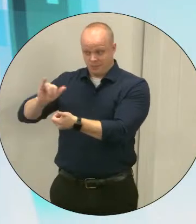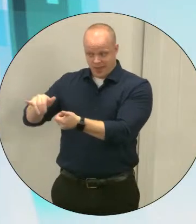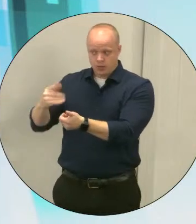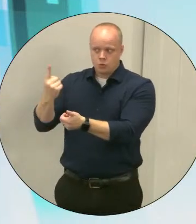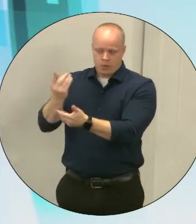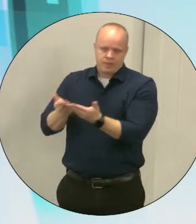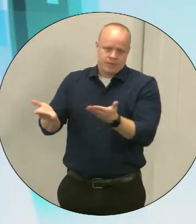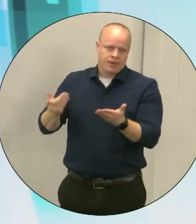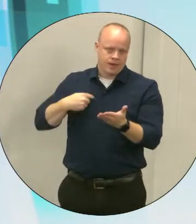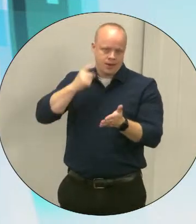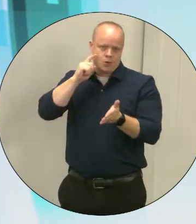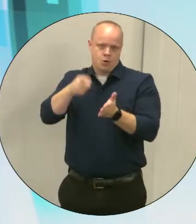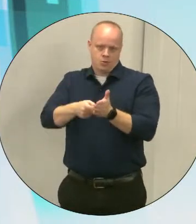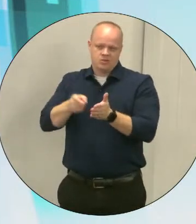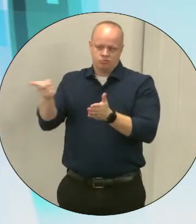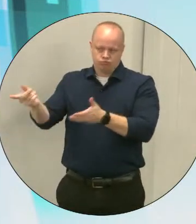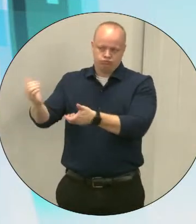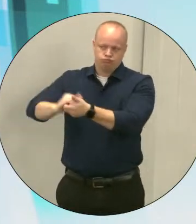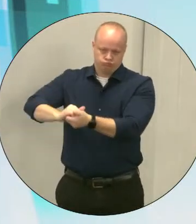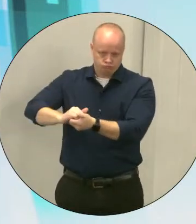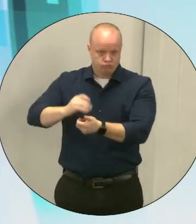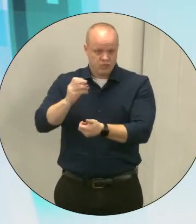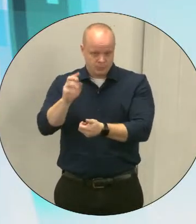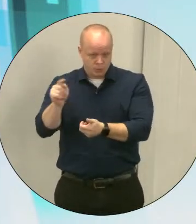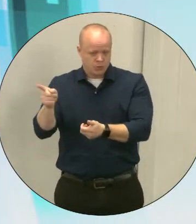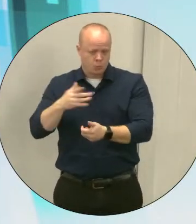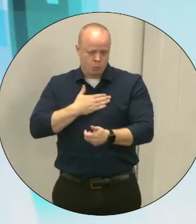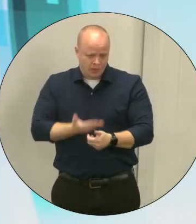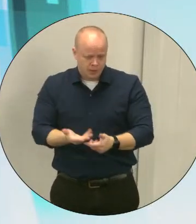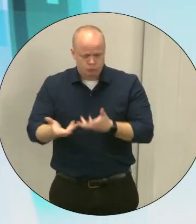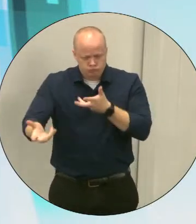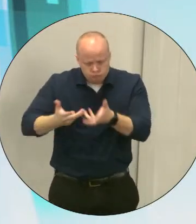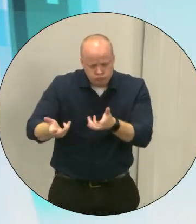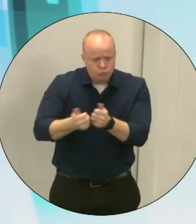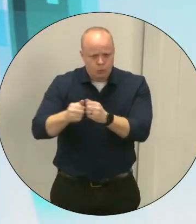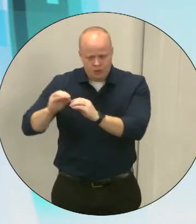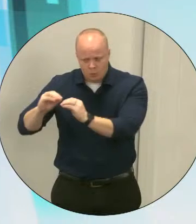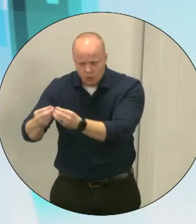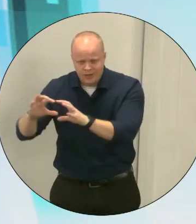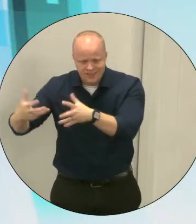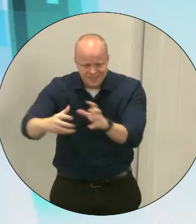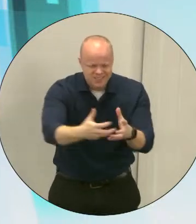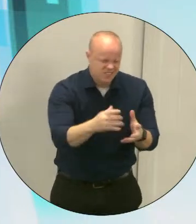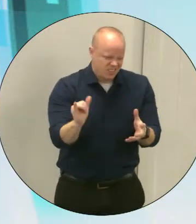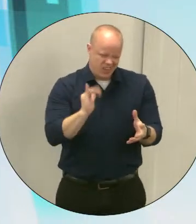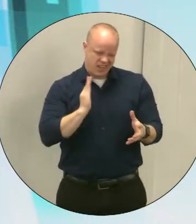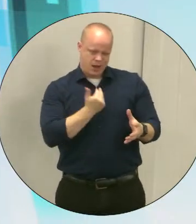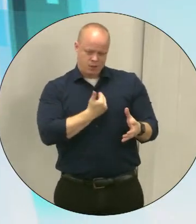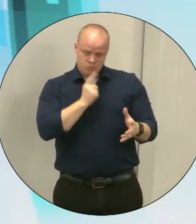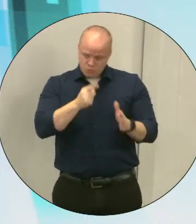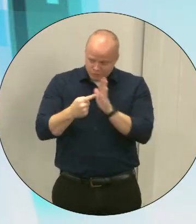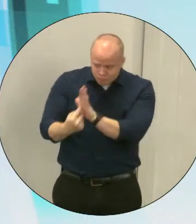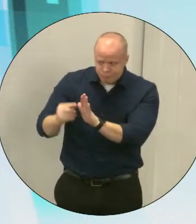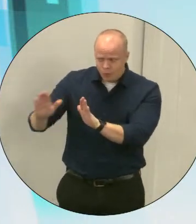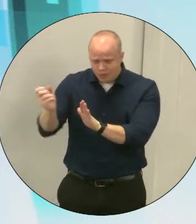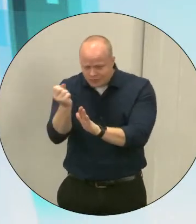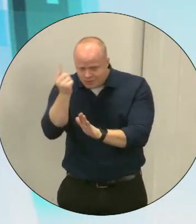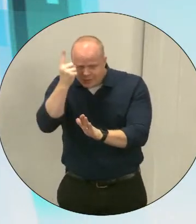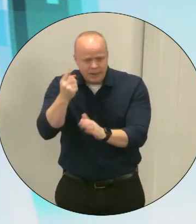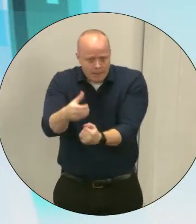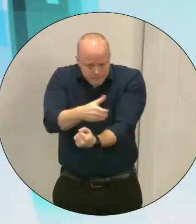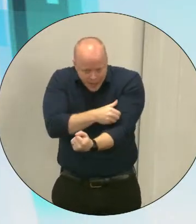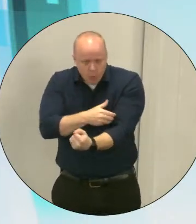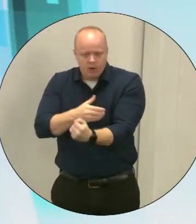and our members. Ebert's willingness to collaborate with organizations, even like ours, demonstrates her understanding of the power